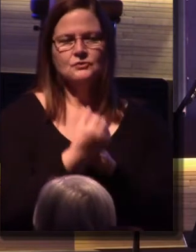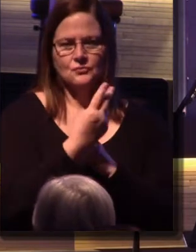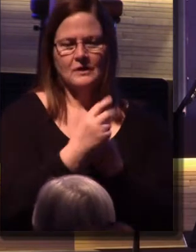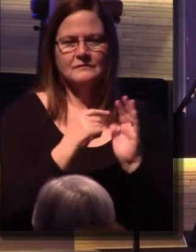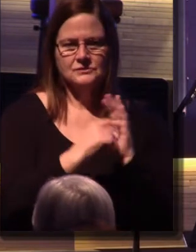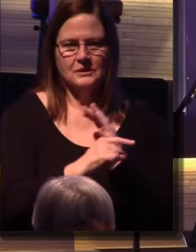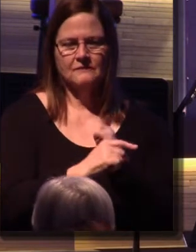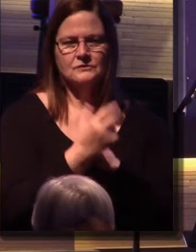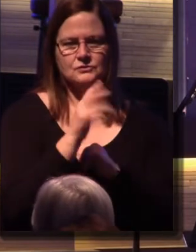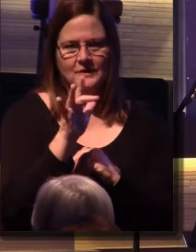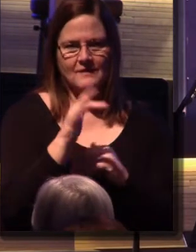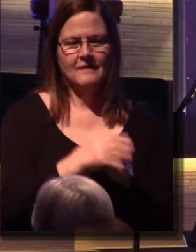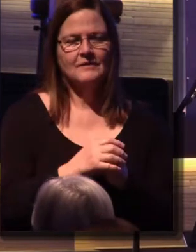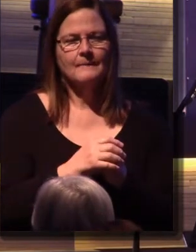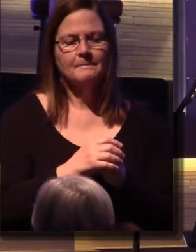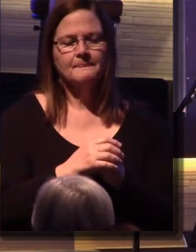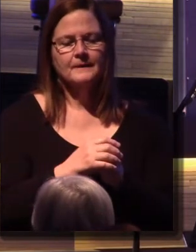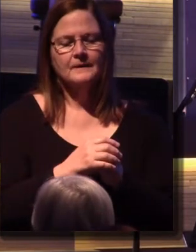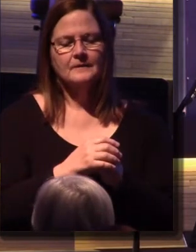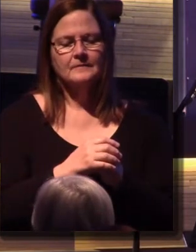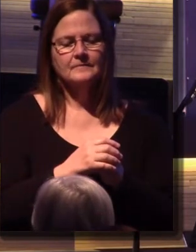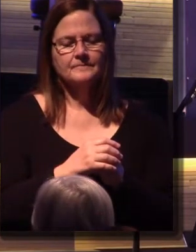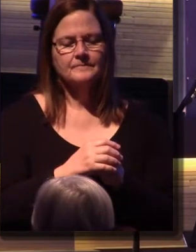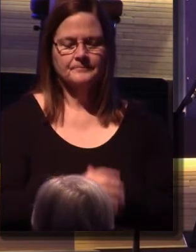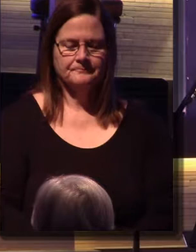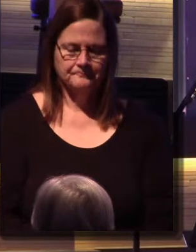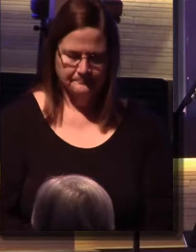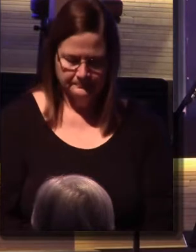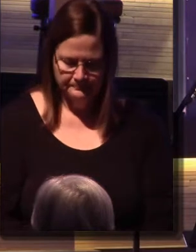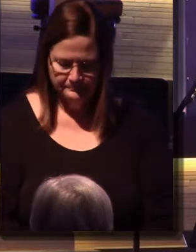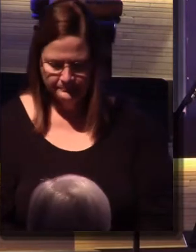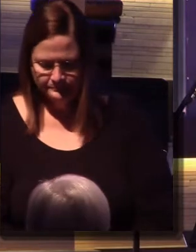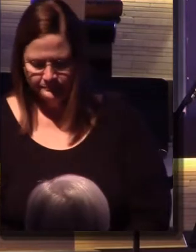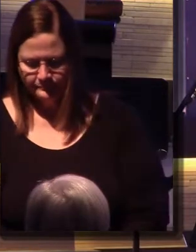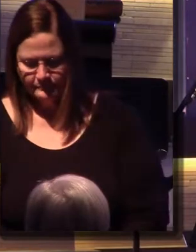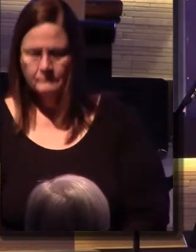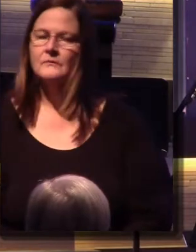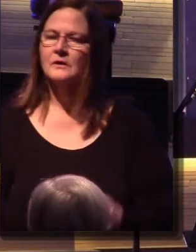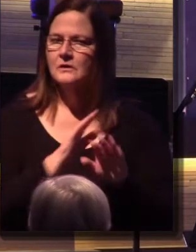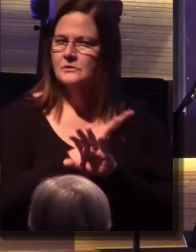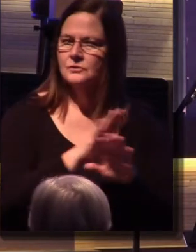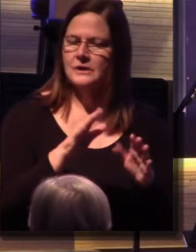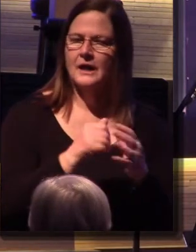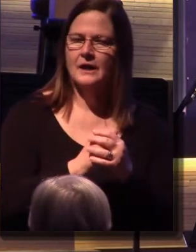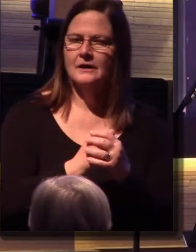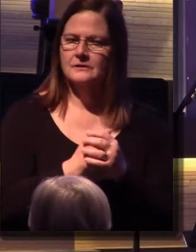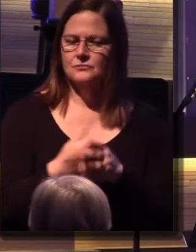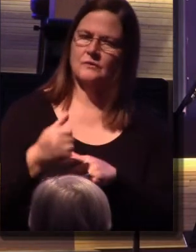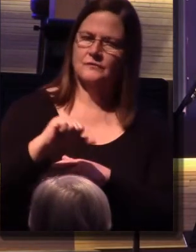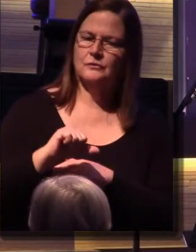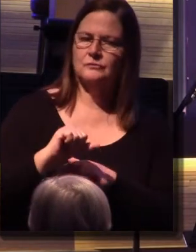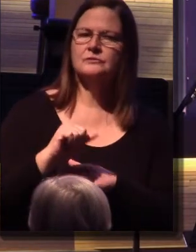Hebrews, beginning with verse 25. He says, "See to it that you do not refuse him who is